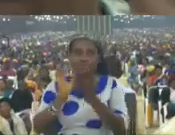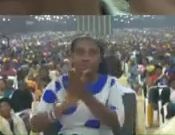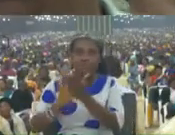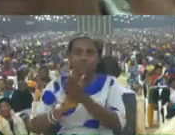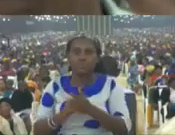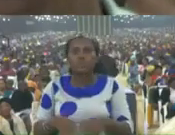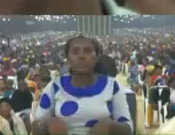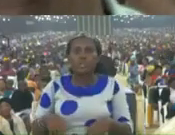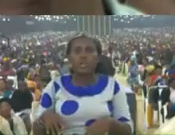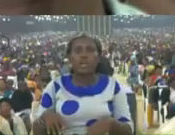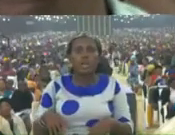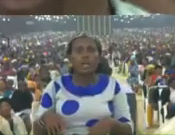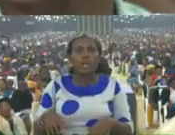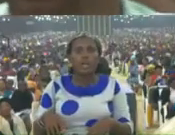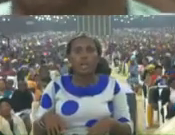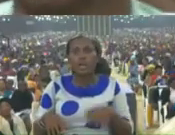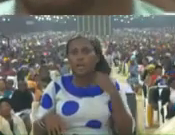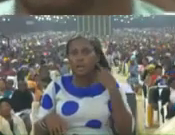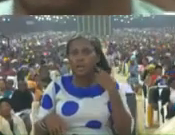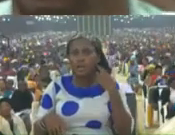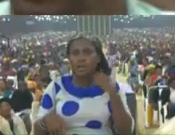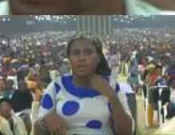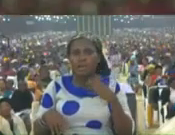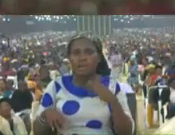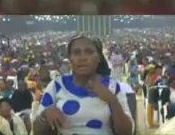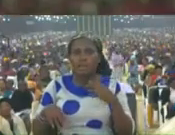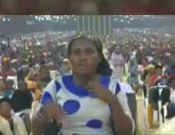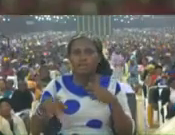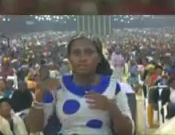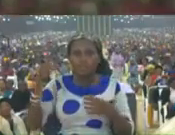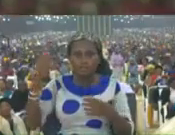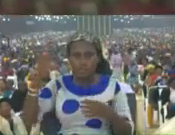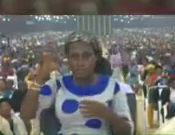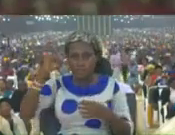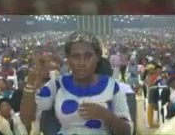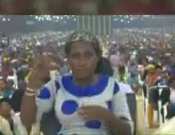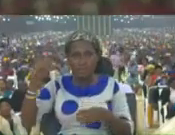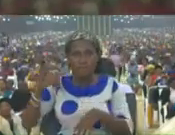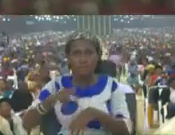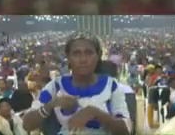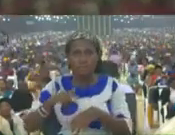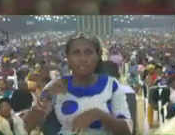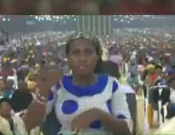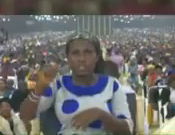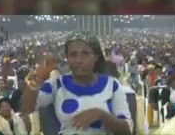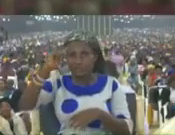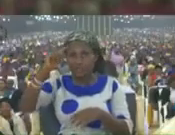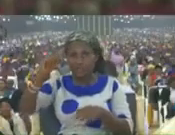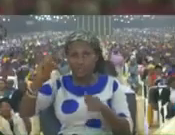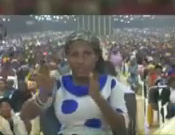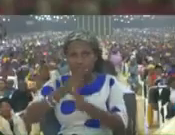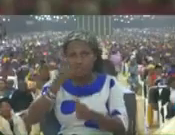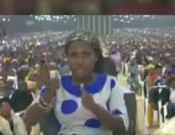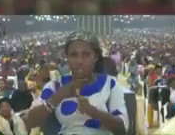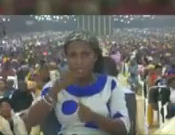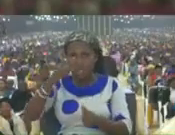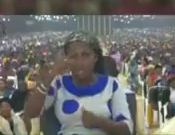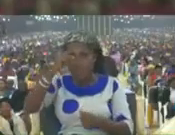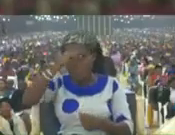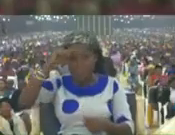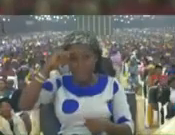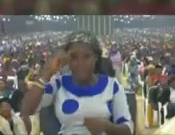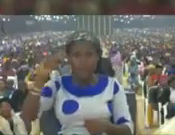And Dr. Nnamdi Azikiwe was the Governor General, first black Governor General of